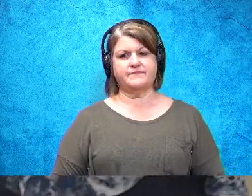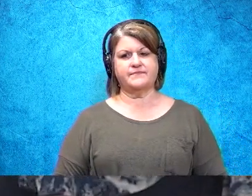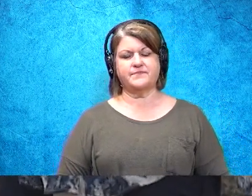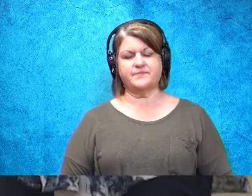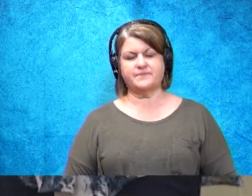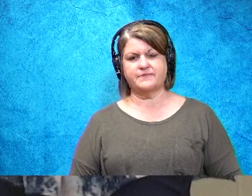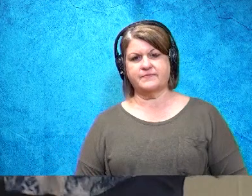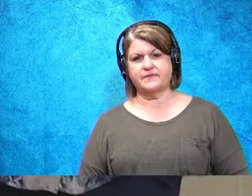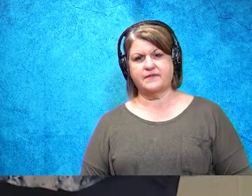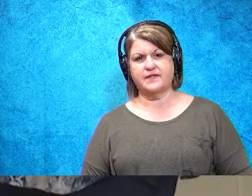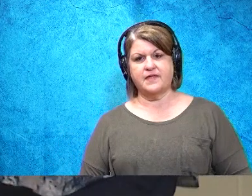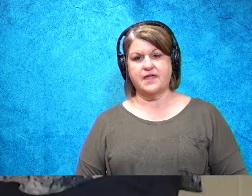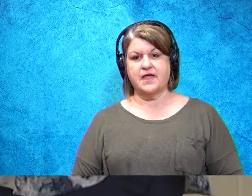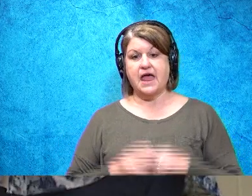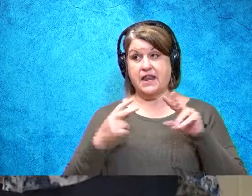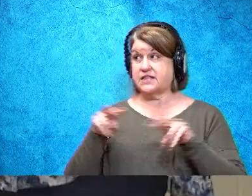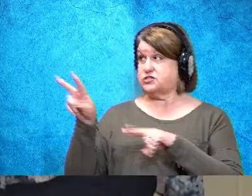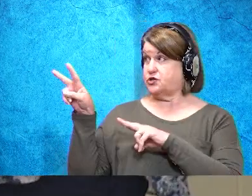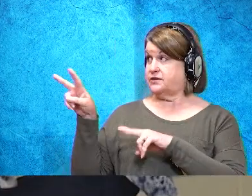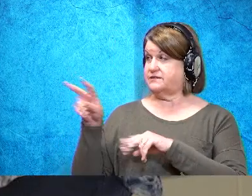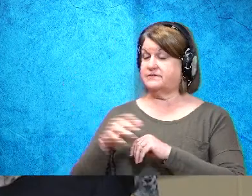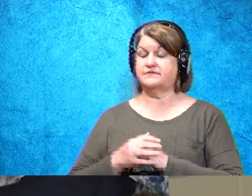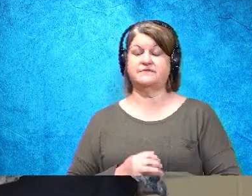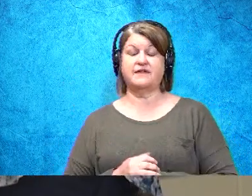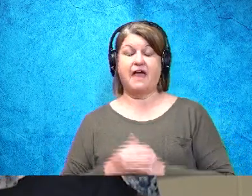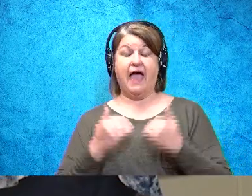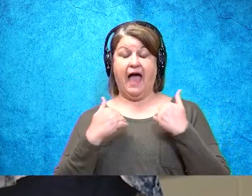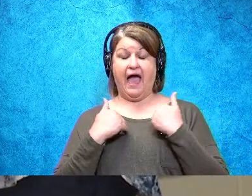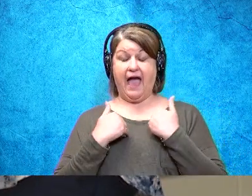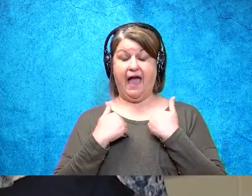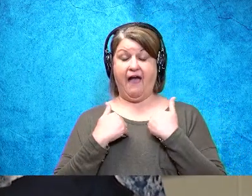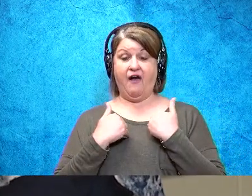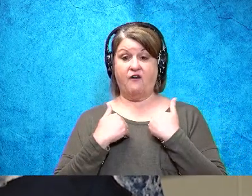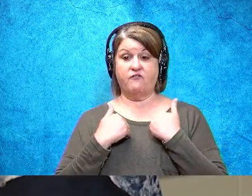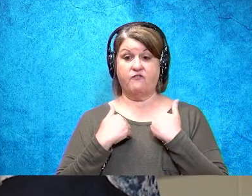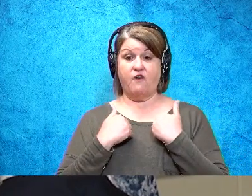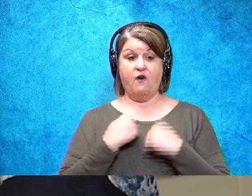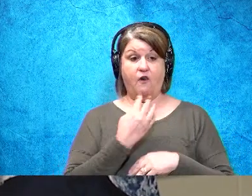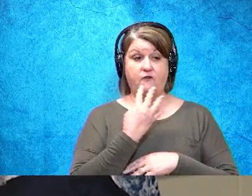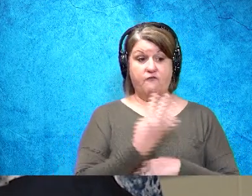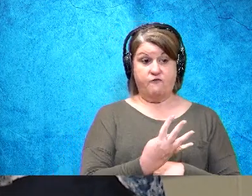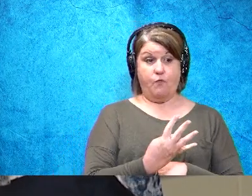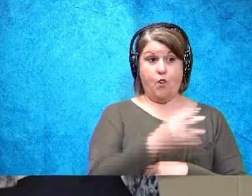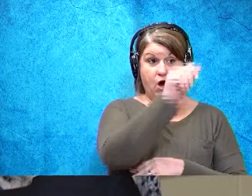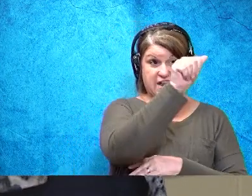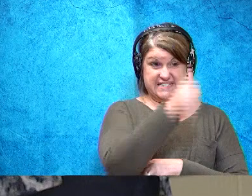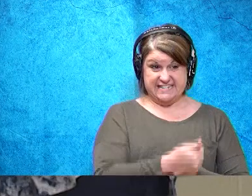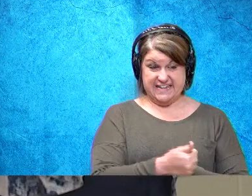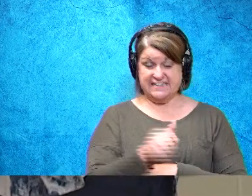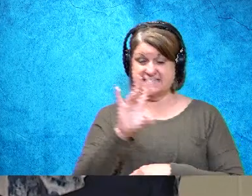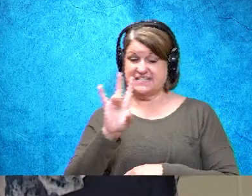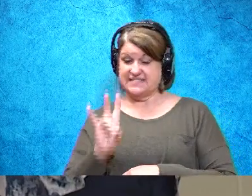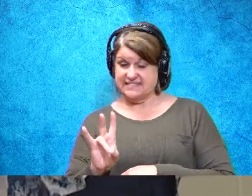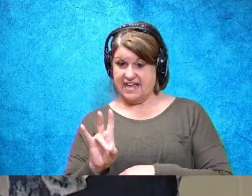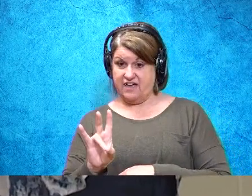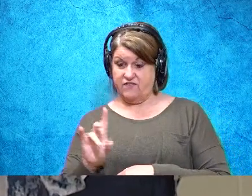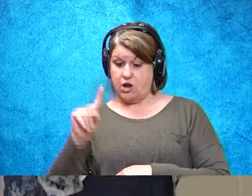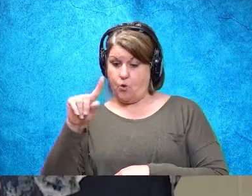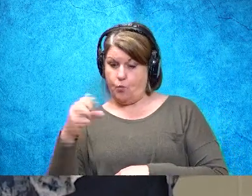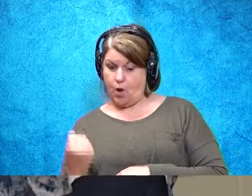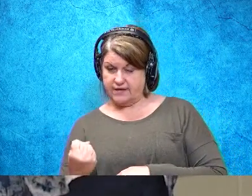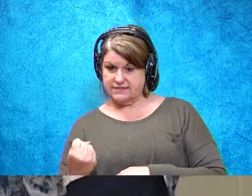All right, let's look up here. I have 4 tens and 7 ones to represent the